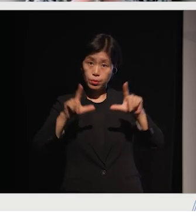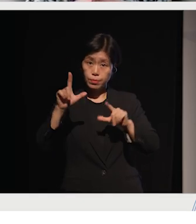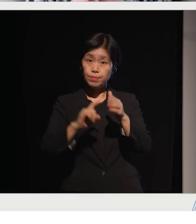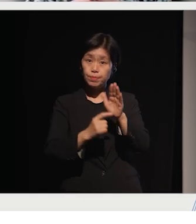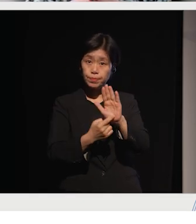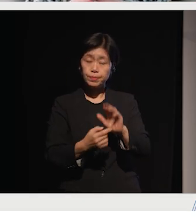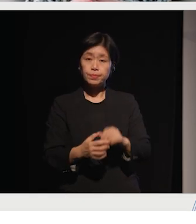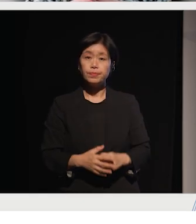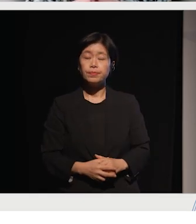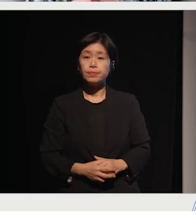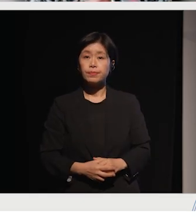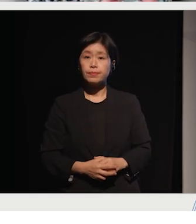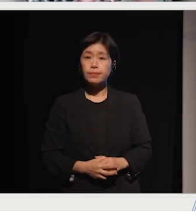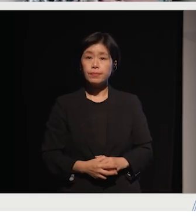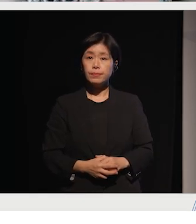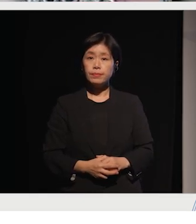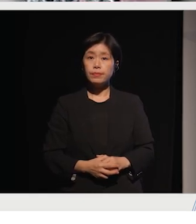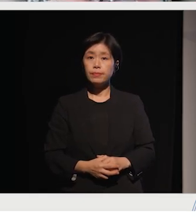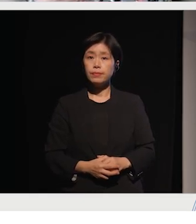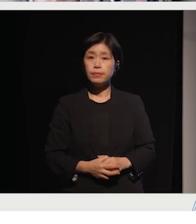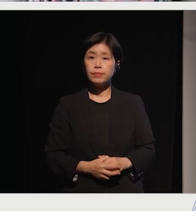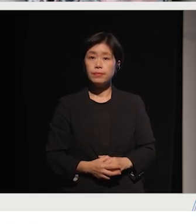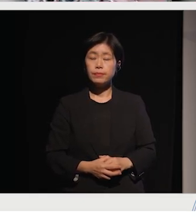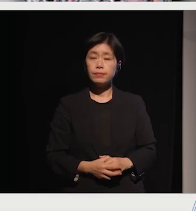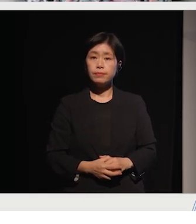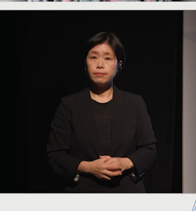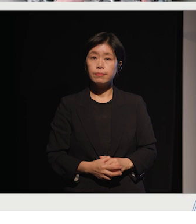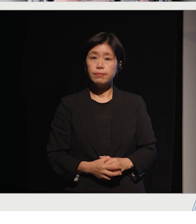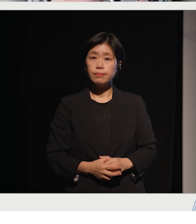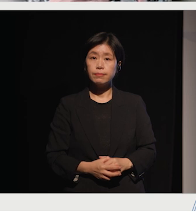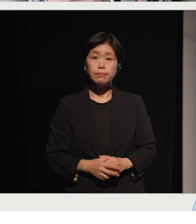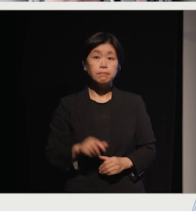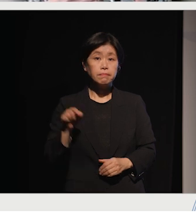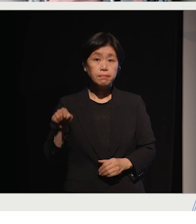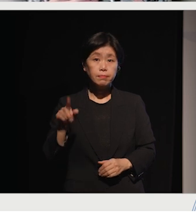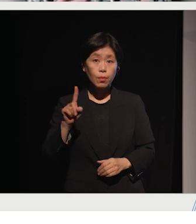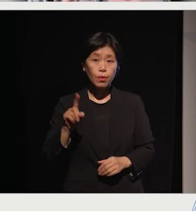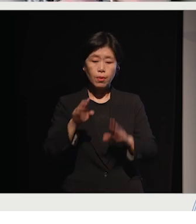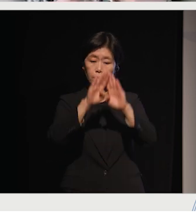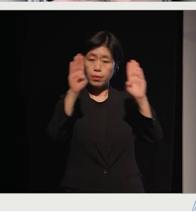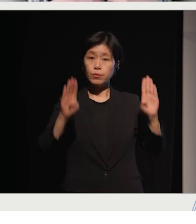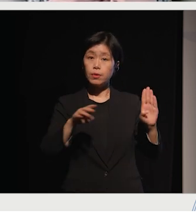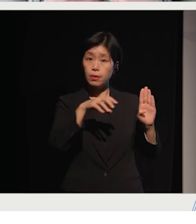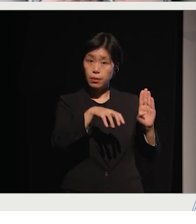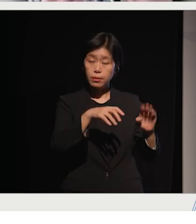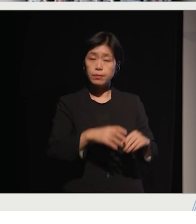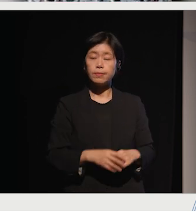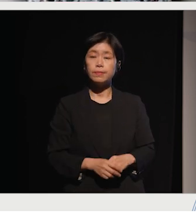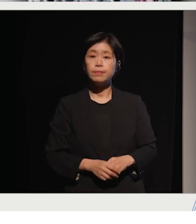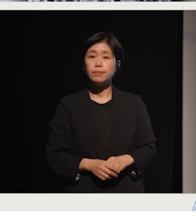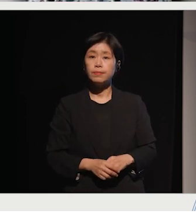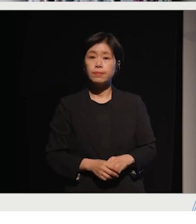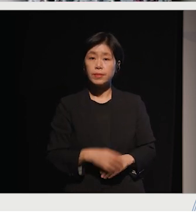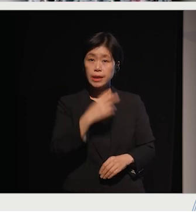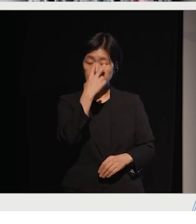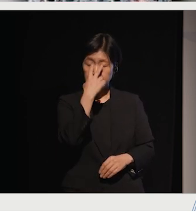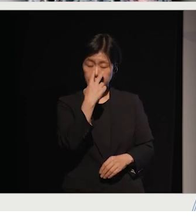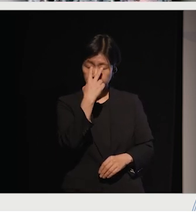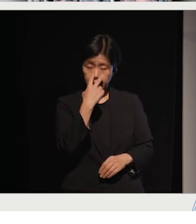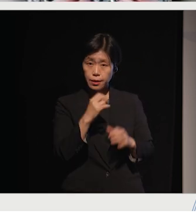Postal Museum. And this is a good example of where a museum wanted to